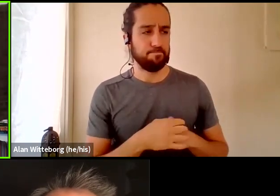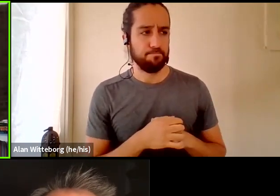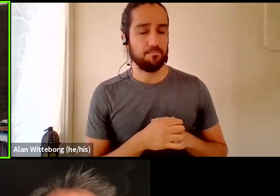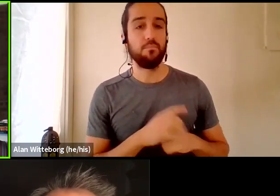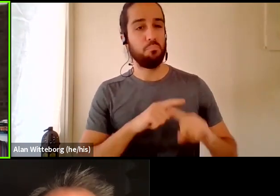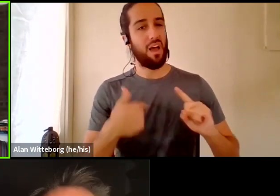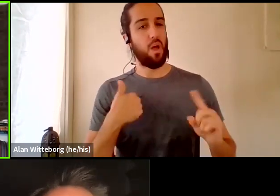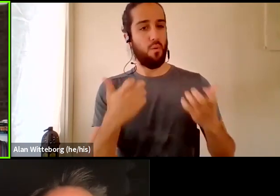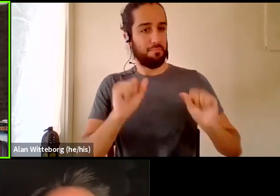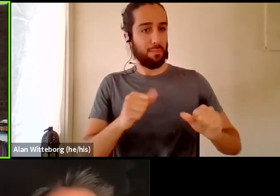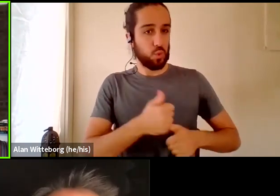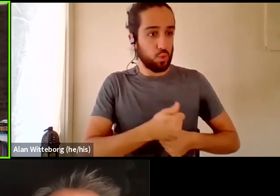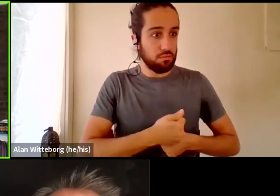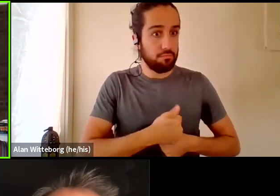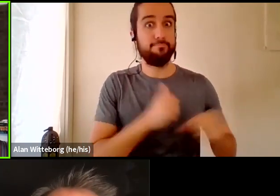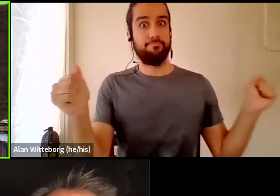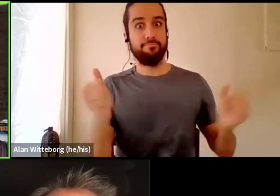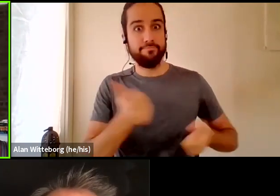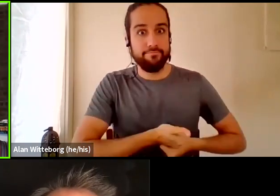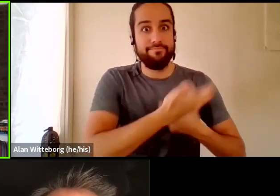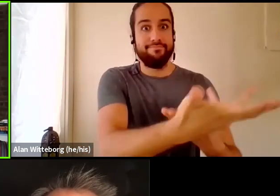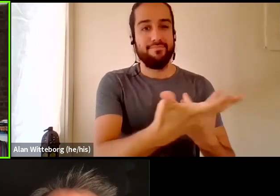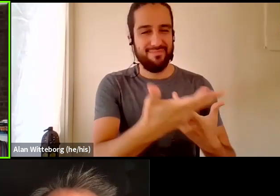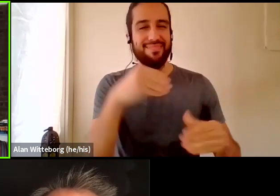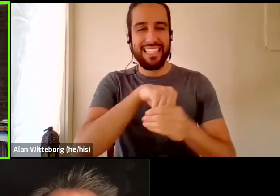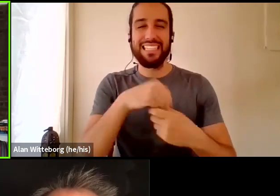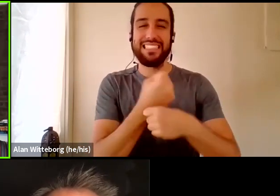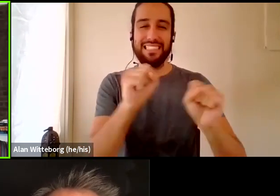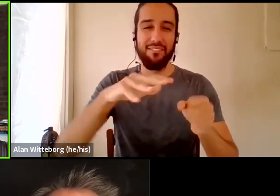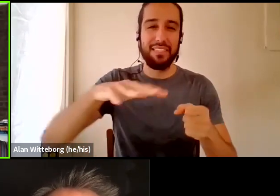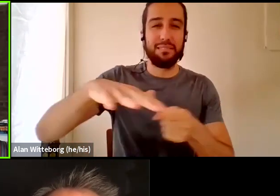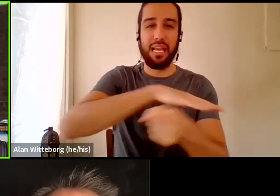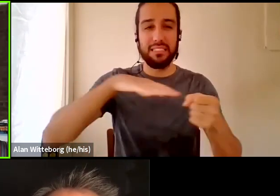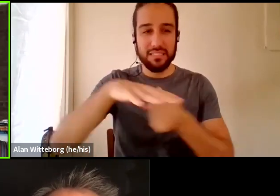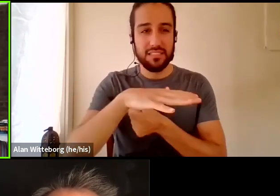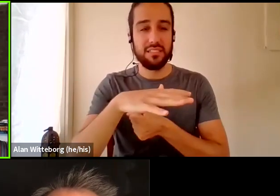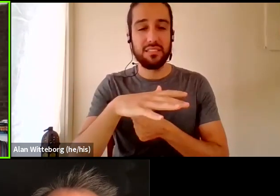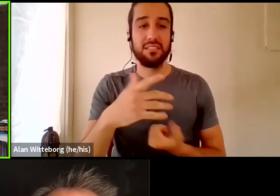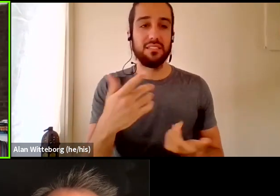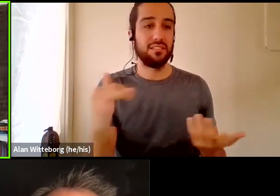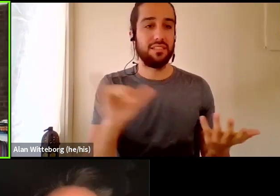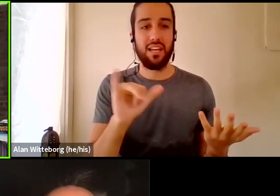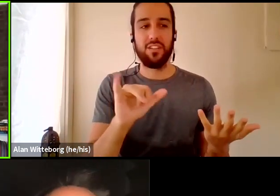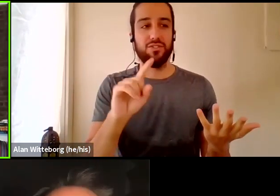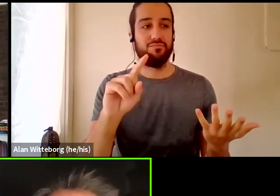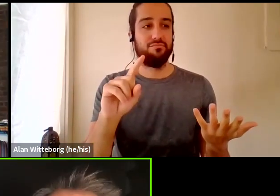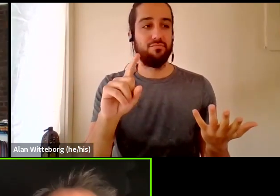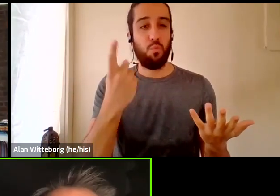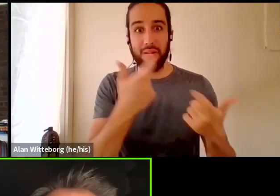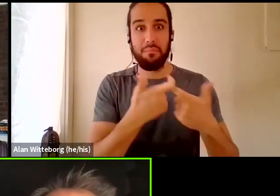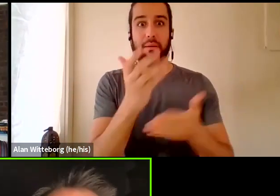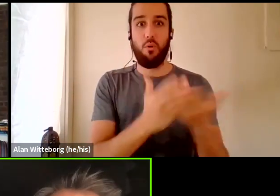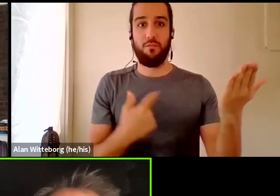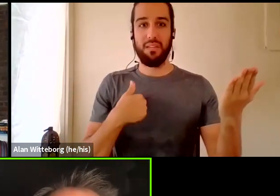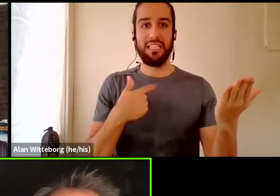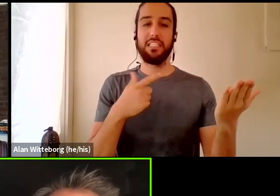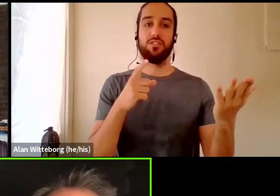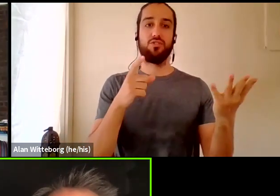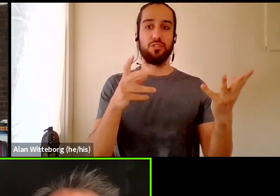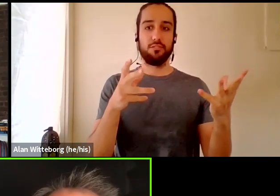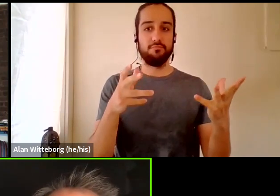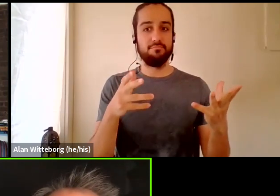set up that is safe. So one of the big ones for me is just like assuming goodwill, you know, when we're in the